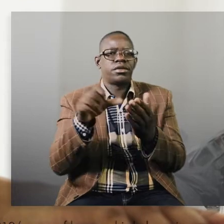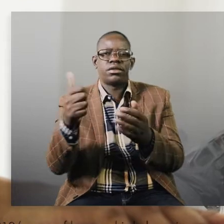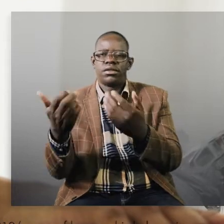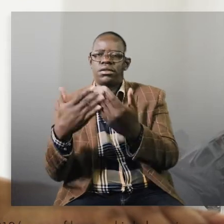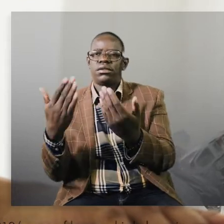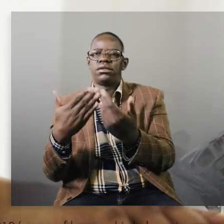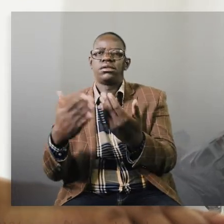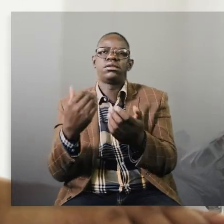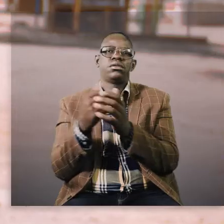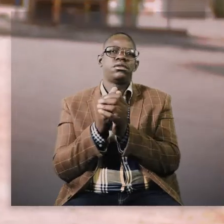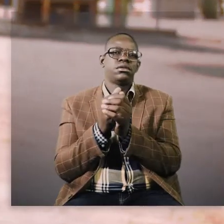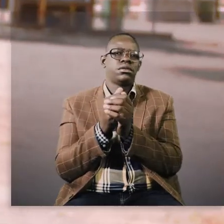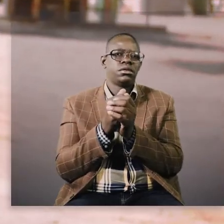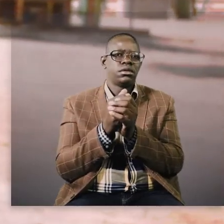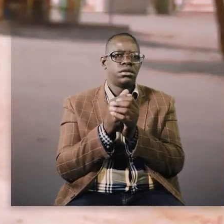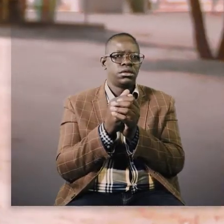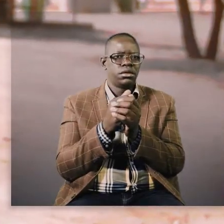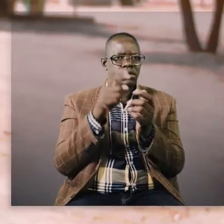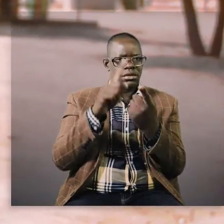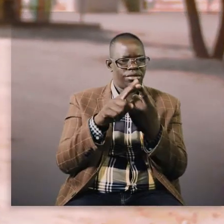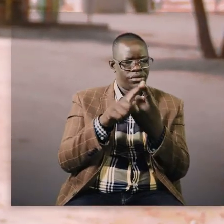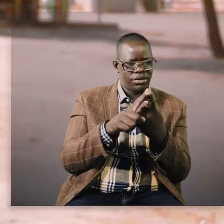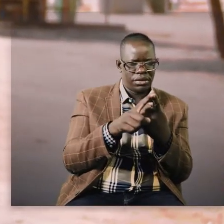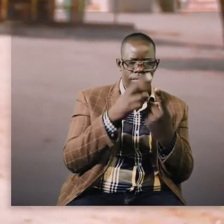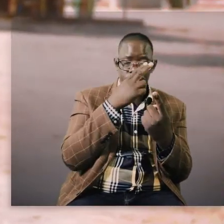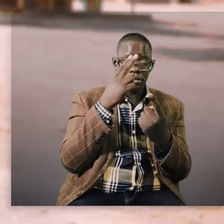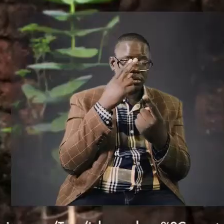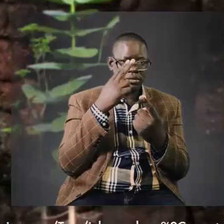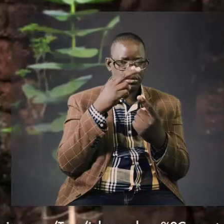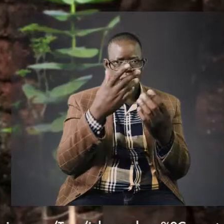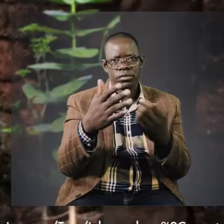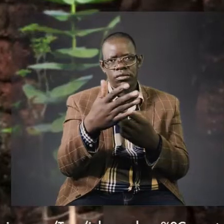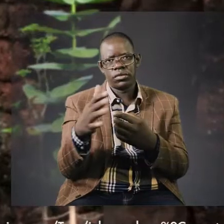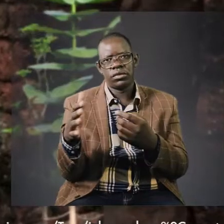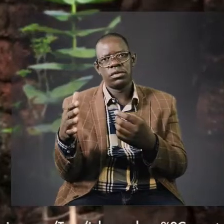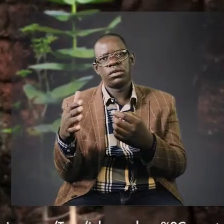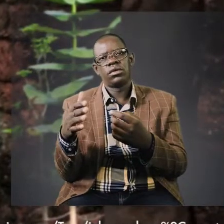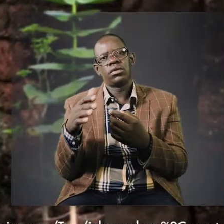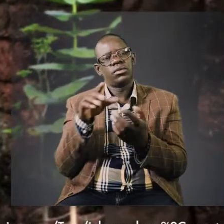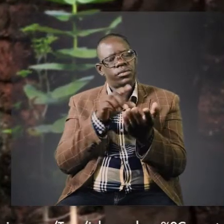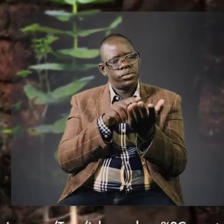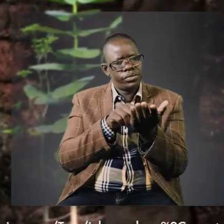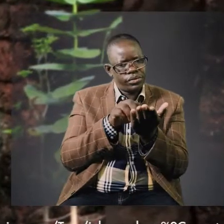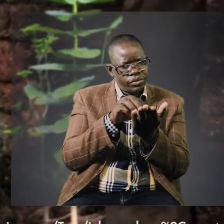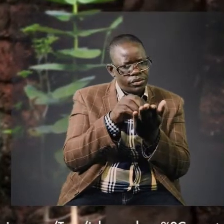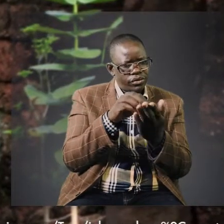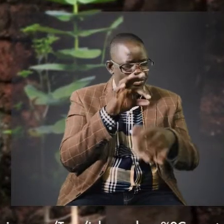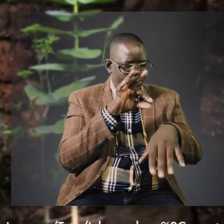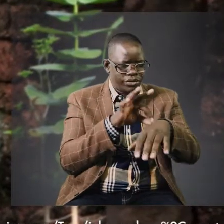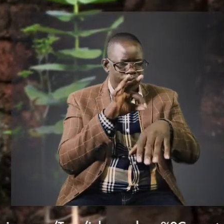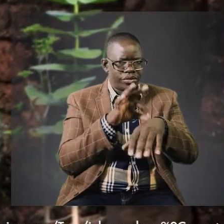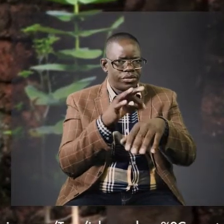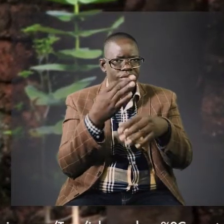easily. Other one I can think of is river blindness. It is caused by tiny worms that infect the skin